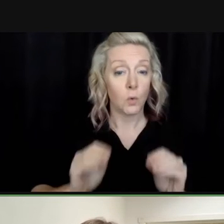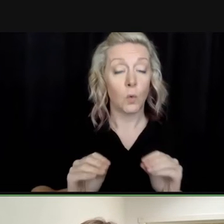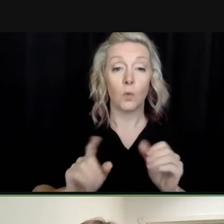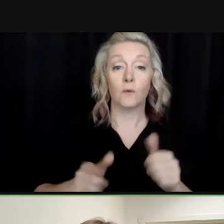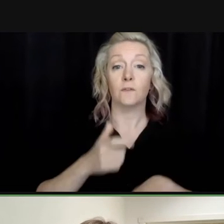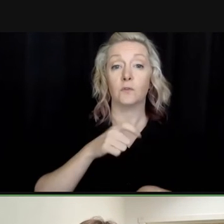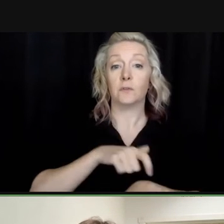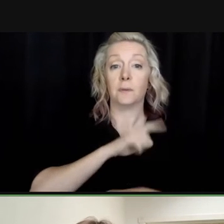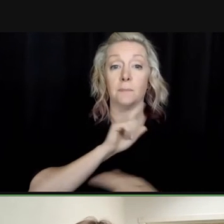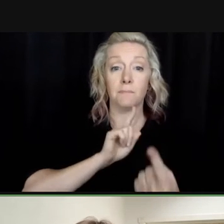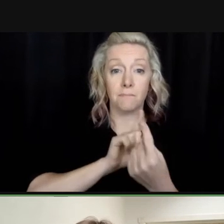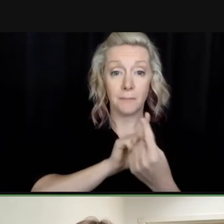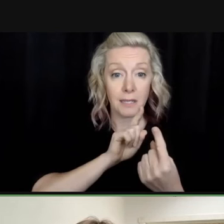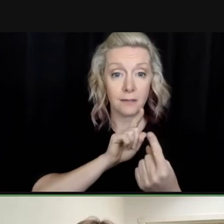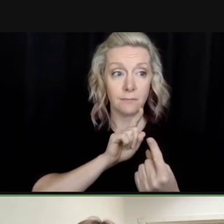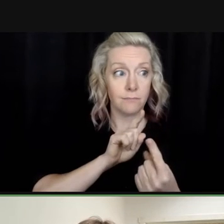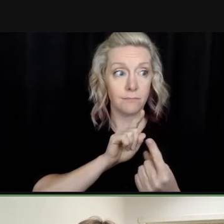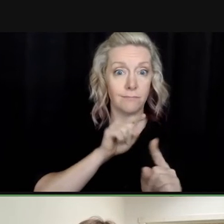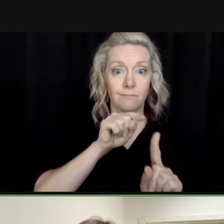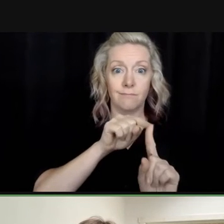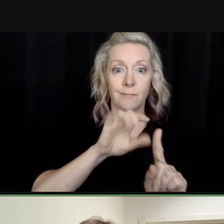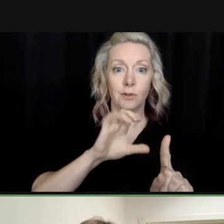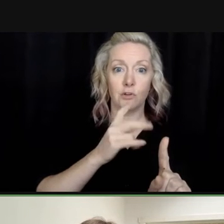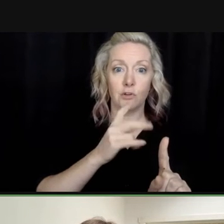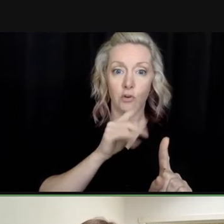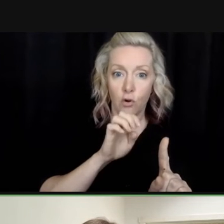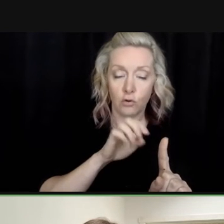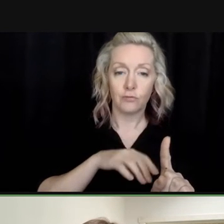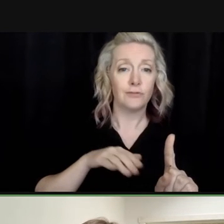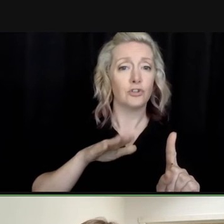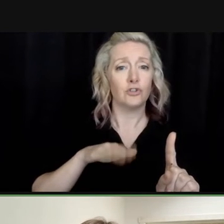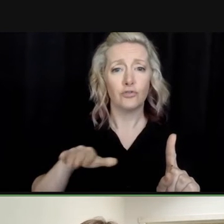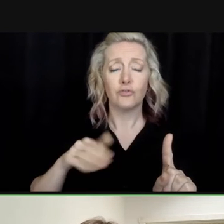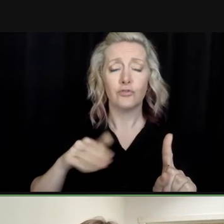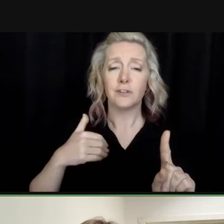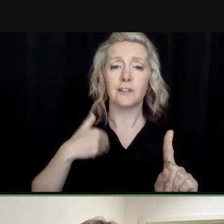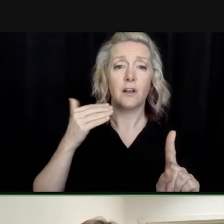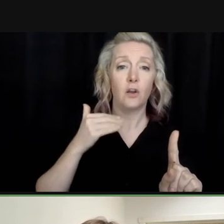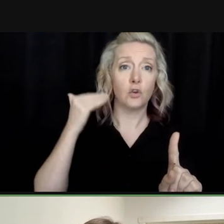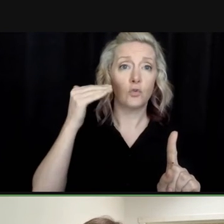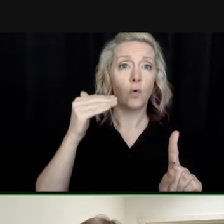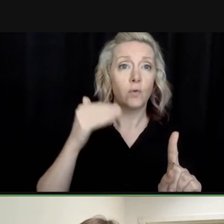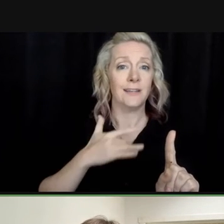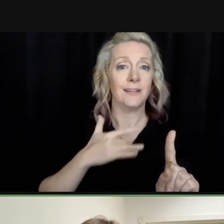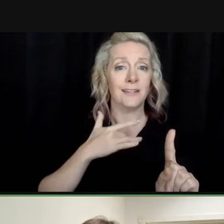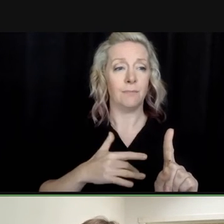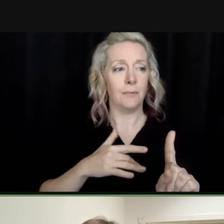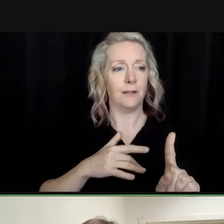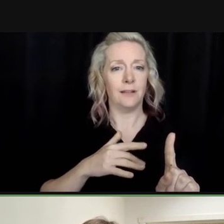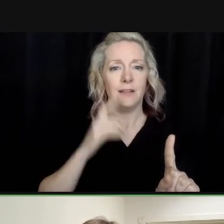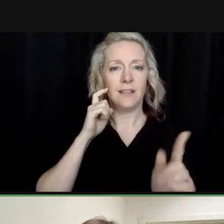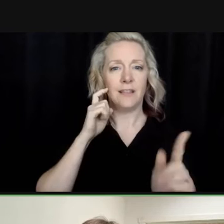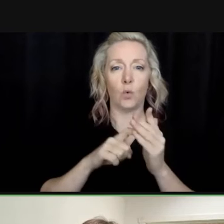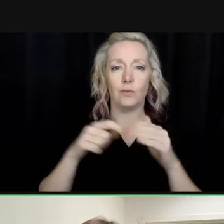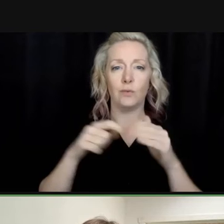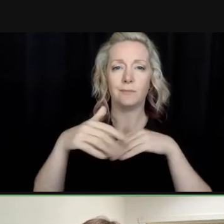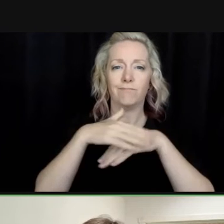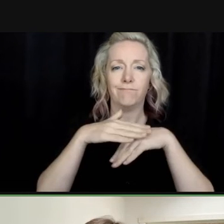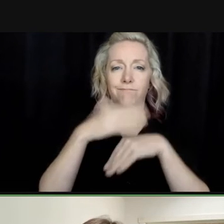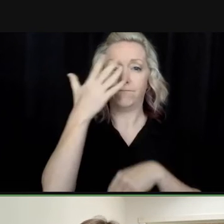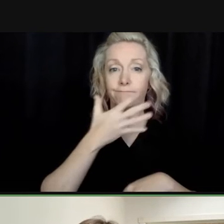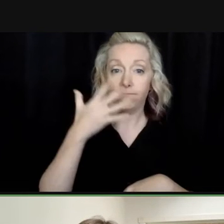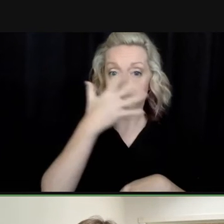meet a child with charge syndrome or a young adult, what they may see instead are features that either they